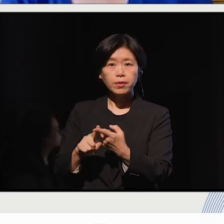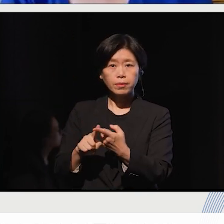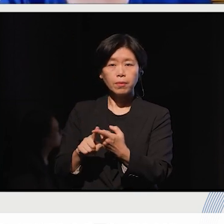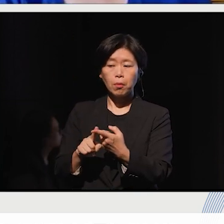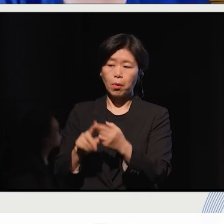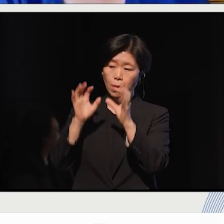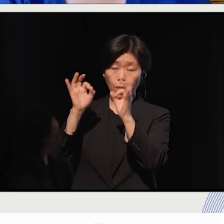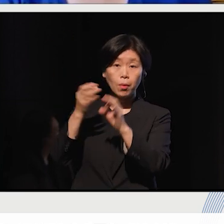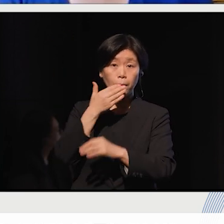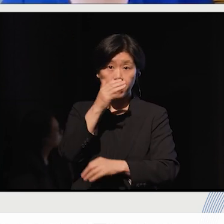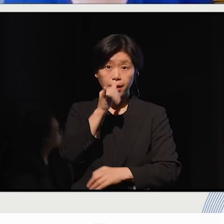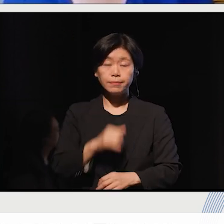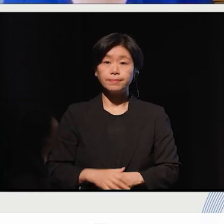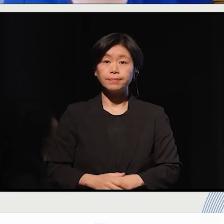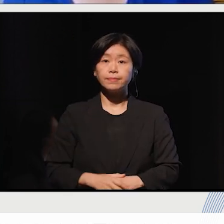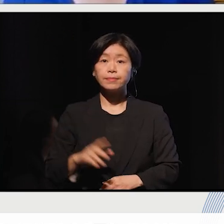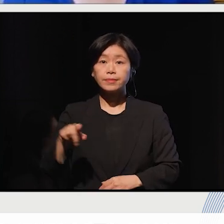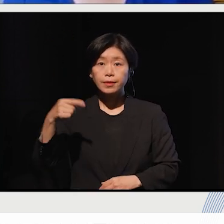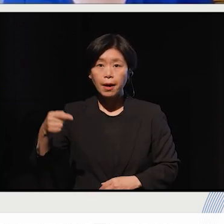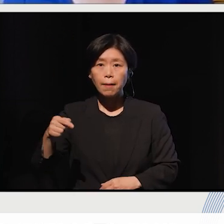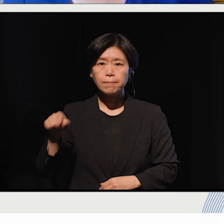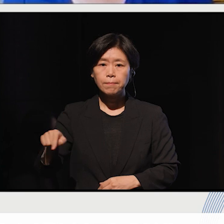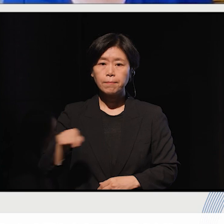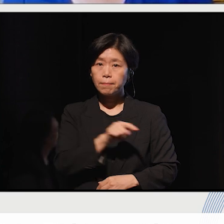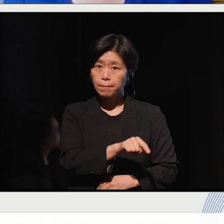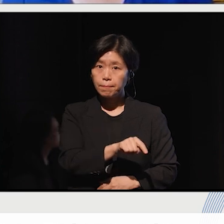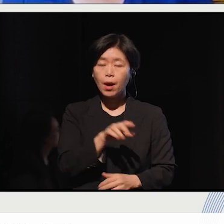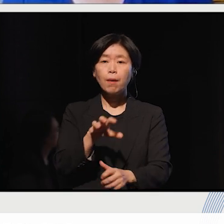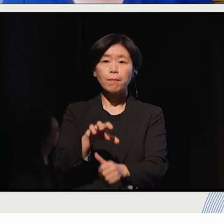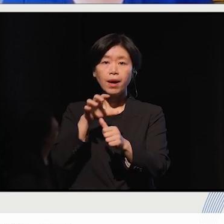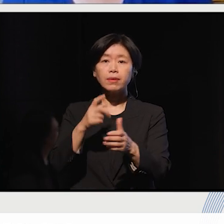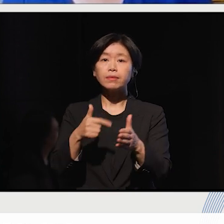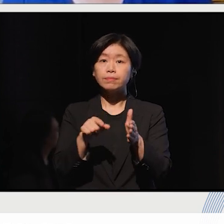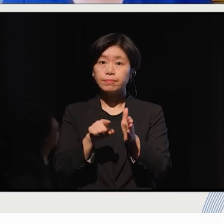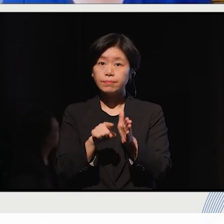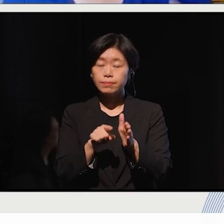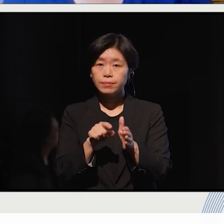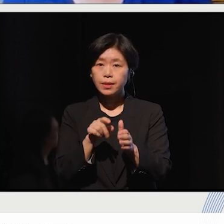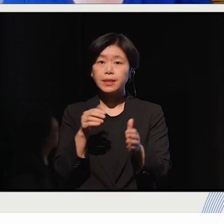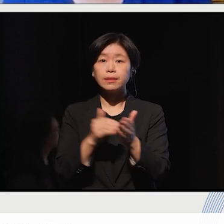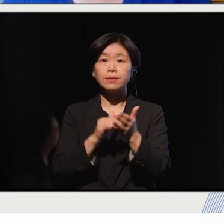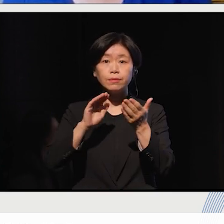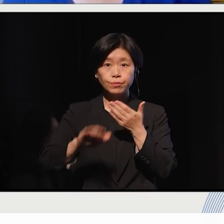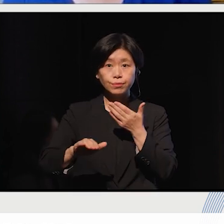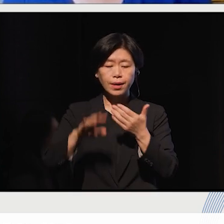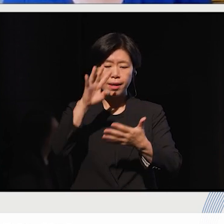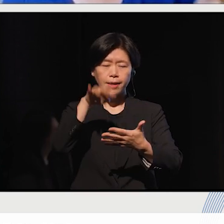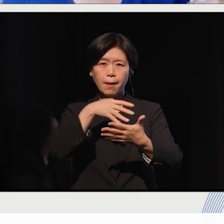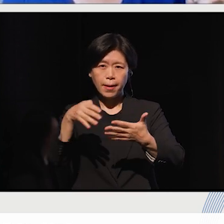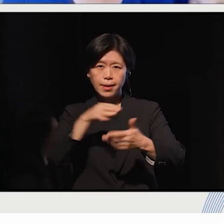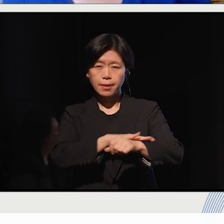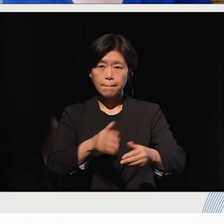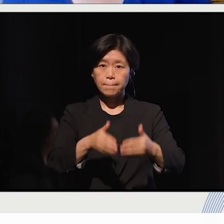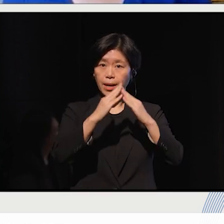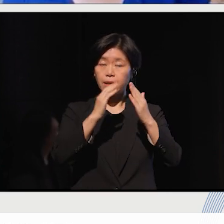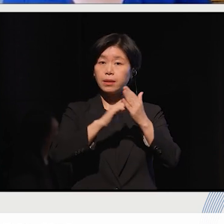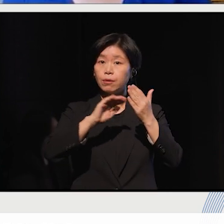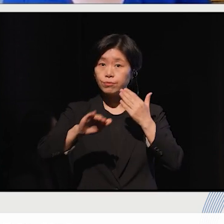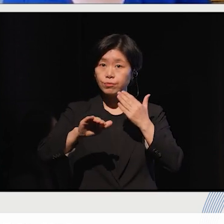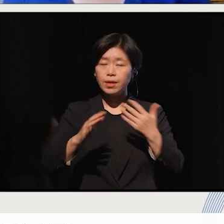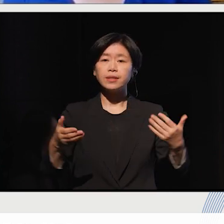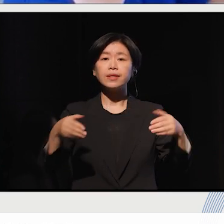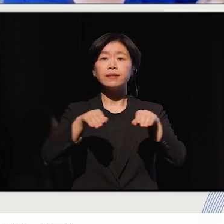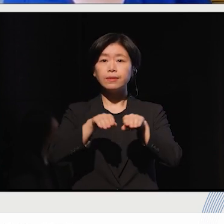establish policies, procedures, and practices for ensuring that your institution is accessible